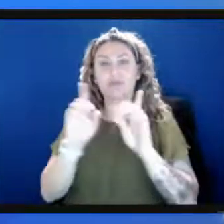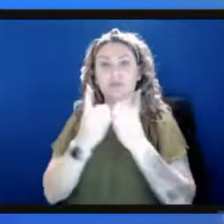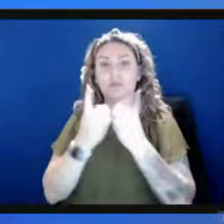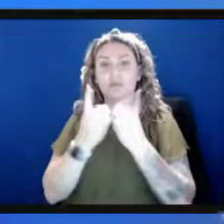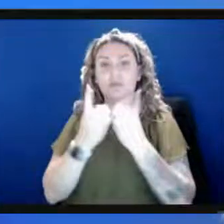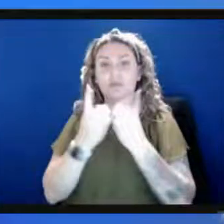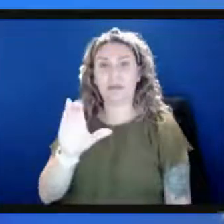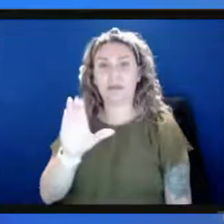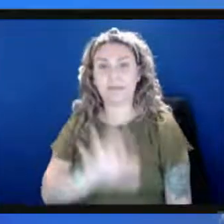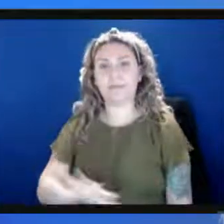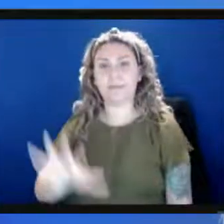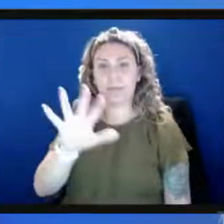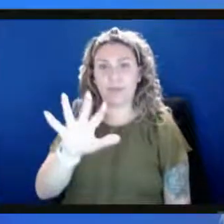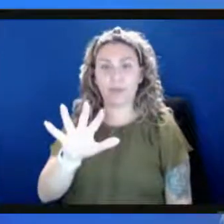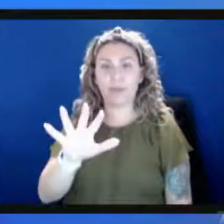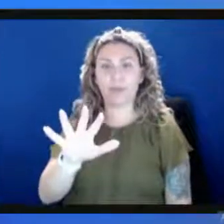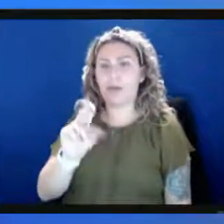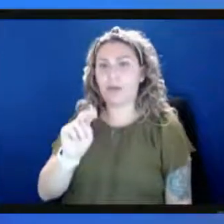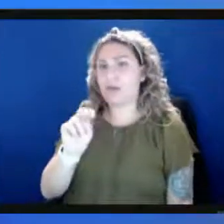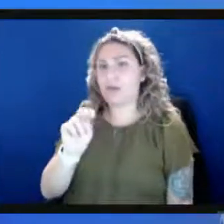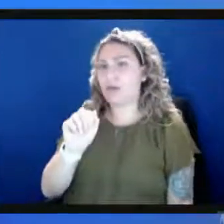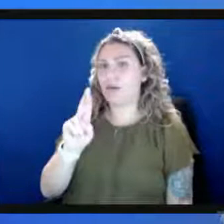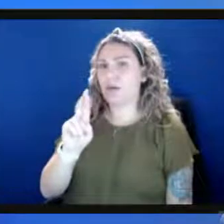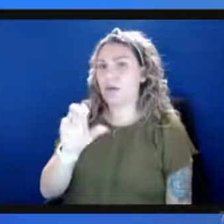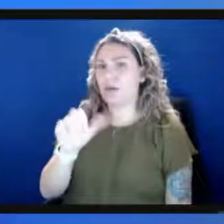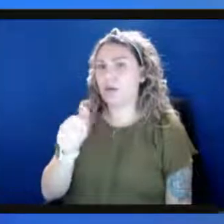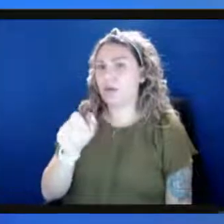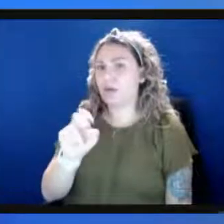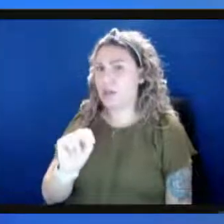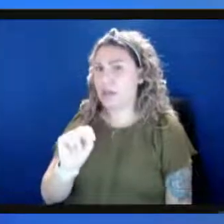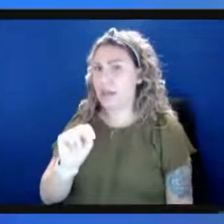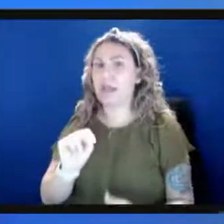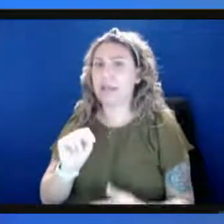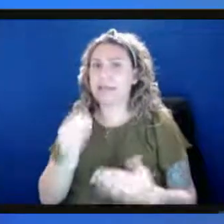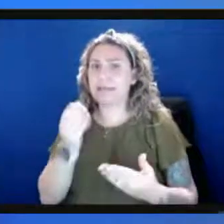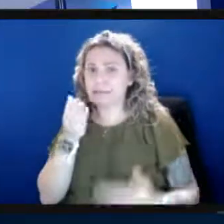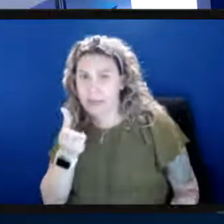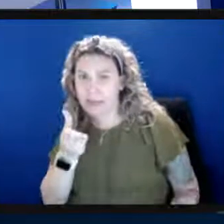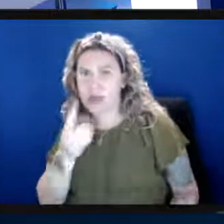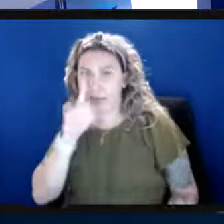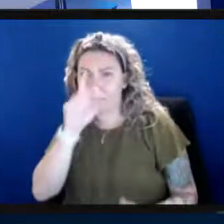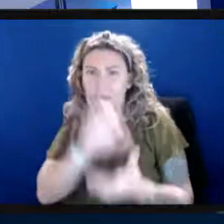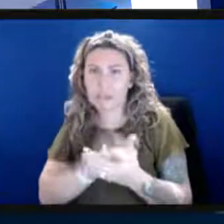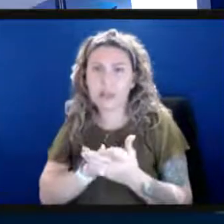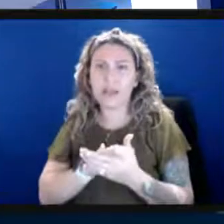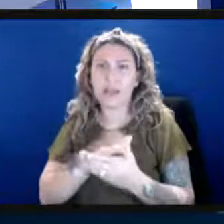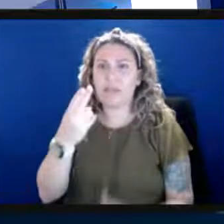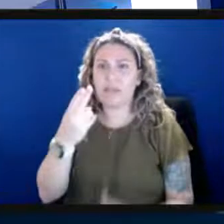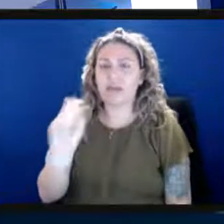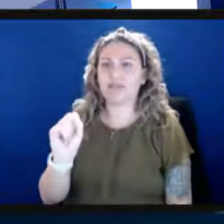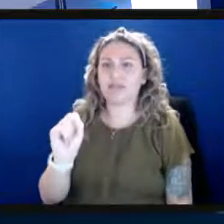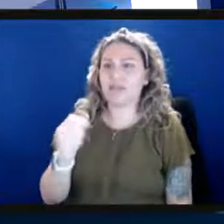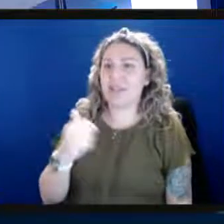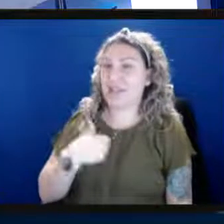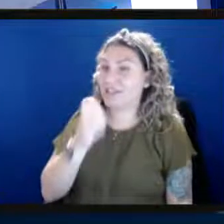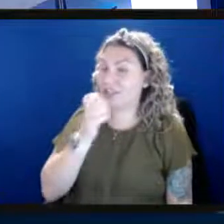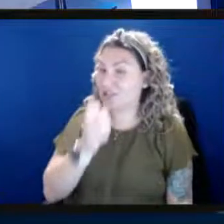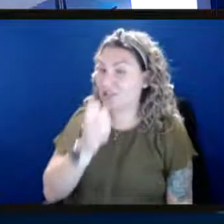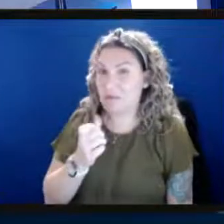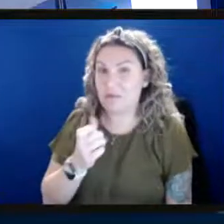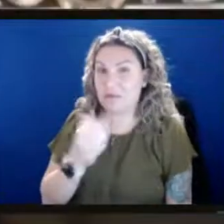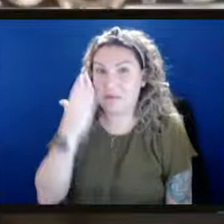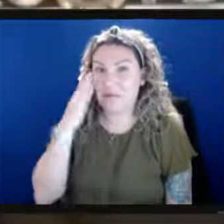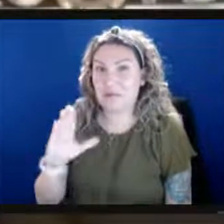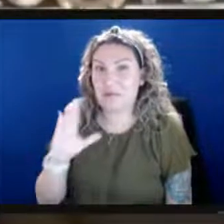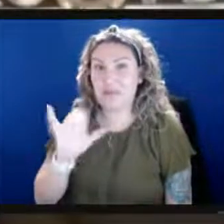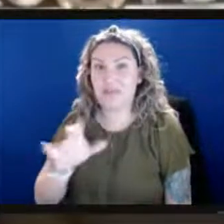area, Narcan is present. I believe at least in the high school level. Sergeant, do you know? I don't, actually. That's